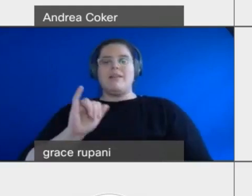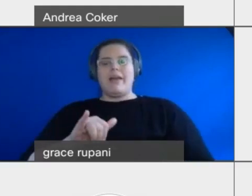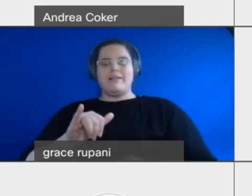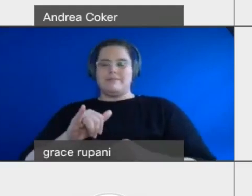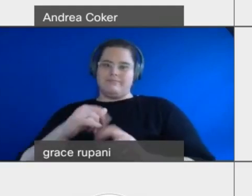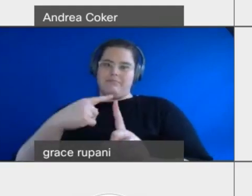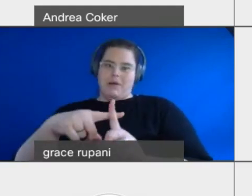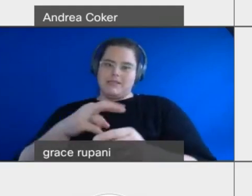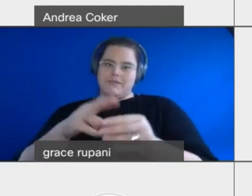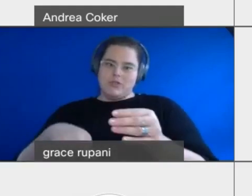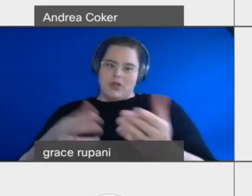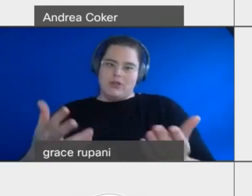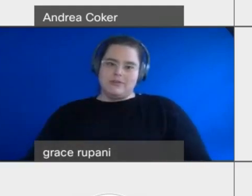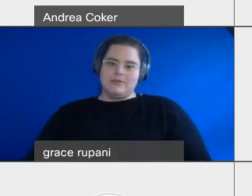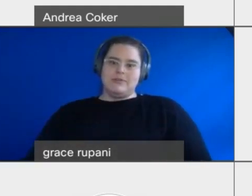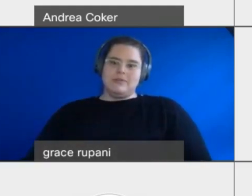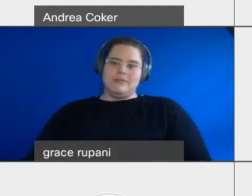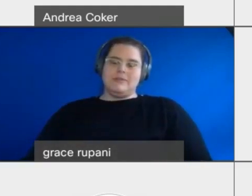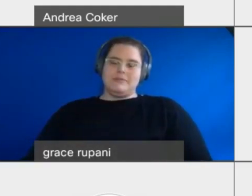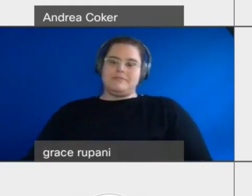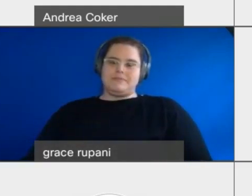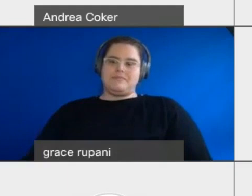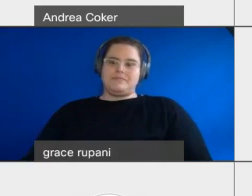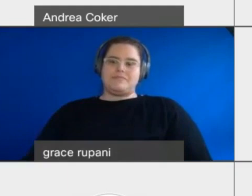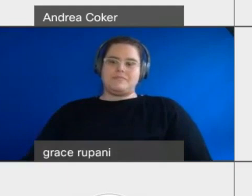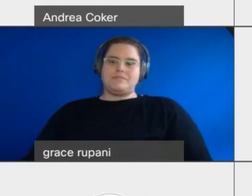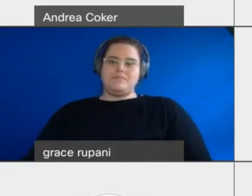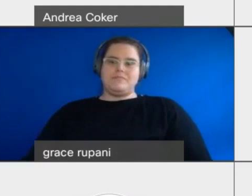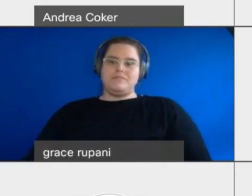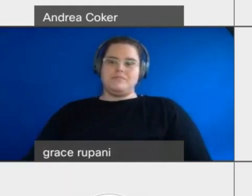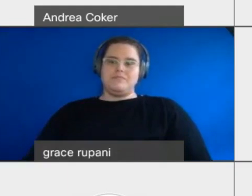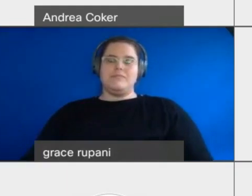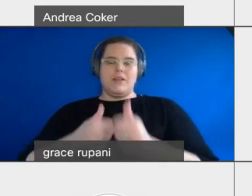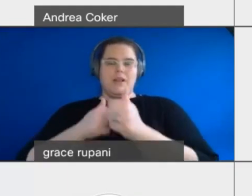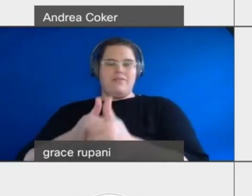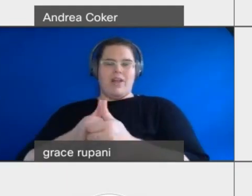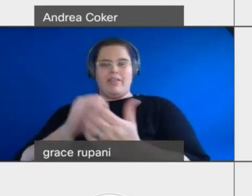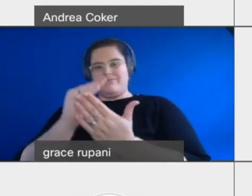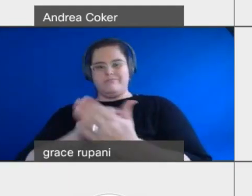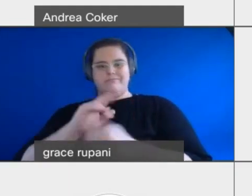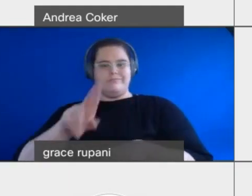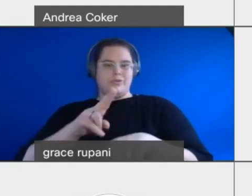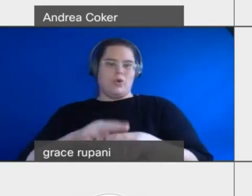COVID test and do all of the things that we would normally do from previous things.